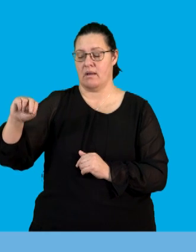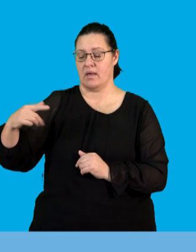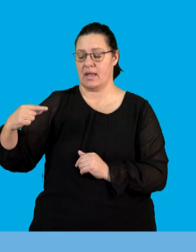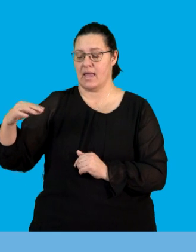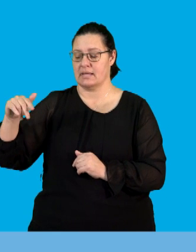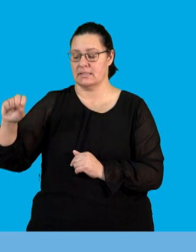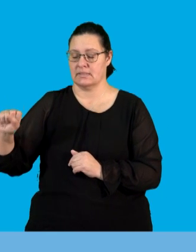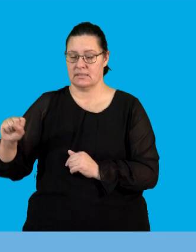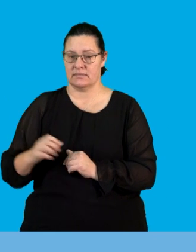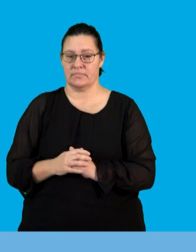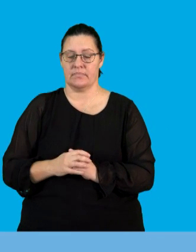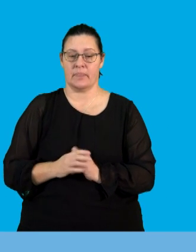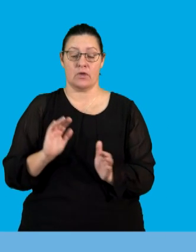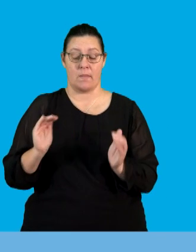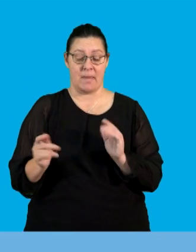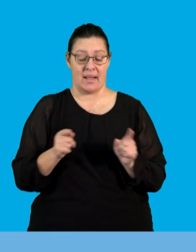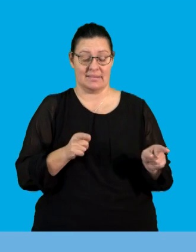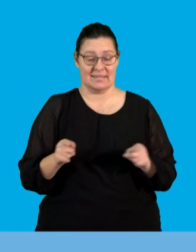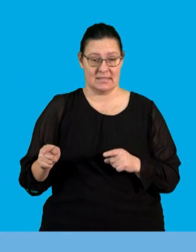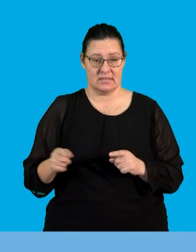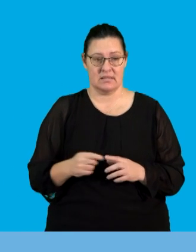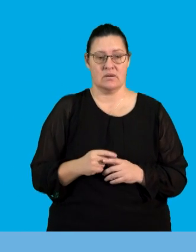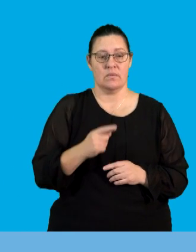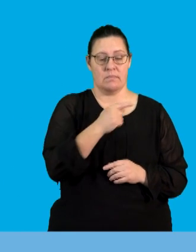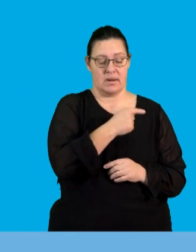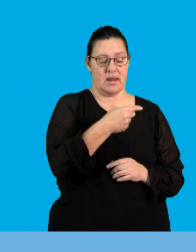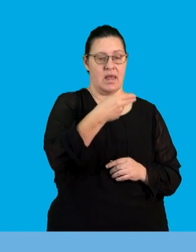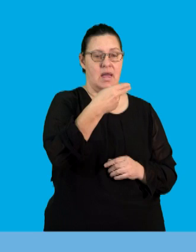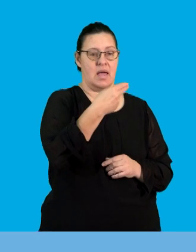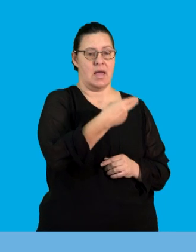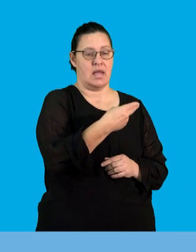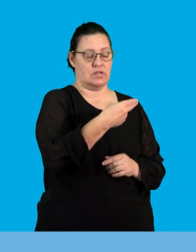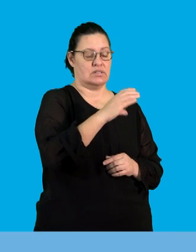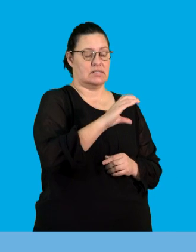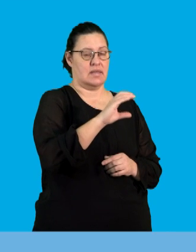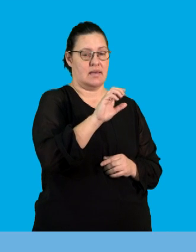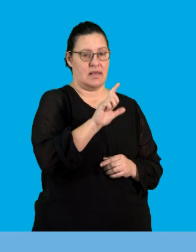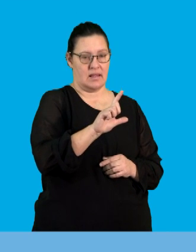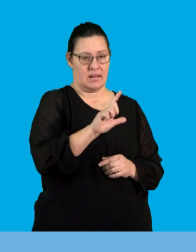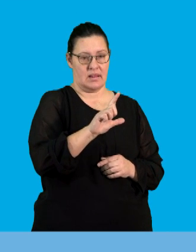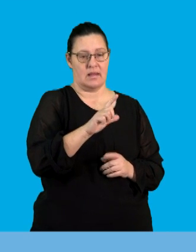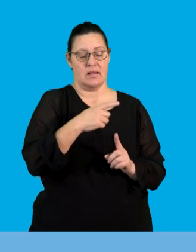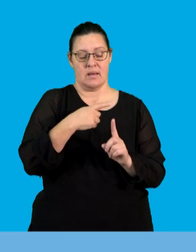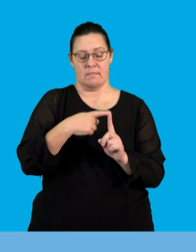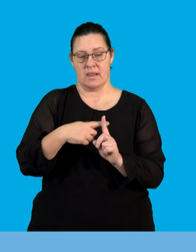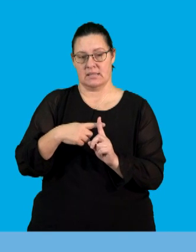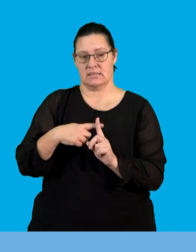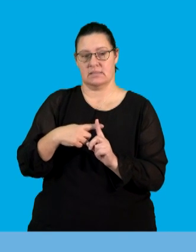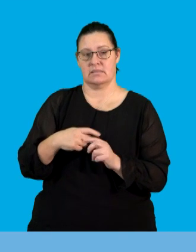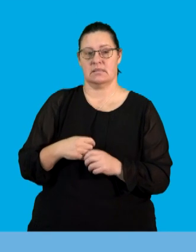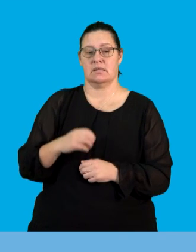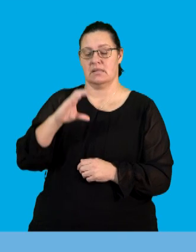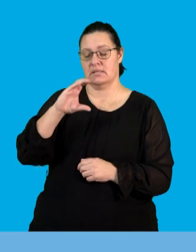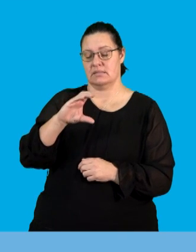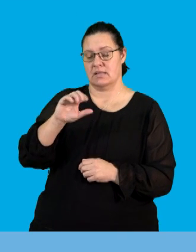Then the balanced chemical equation, we know hydrochloric acid chemical formula HCl plus